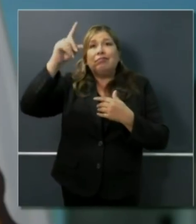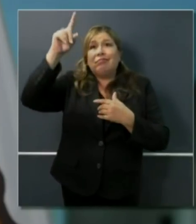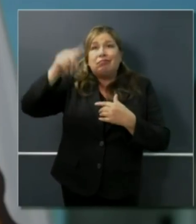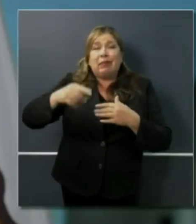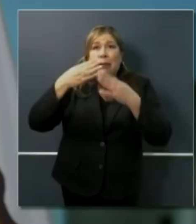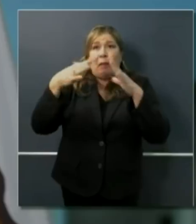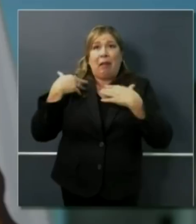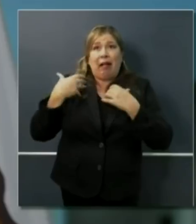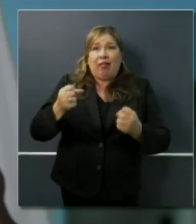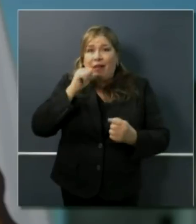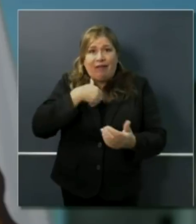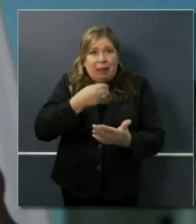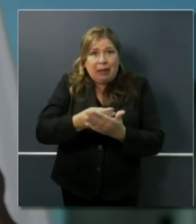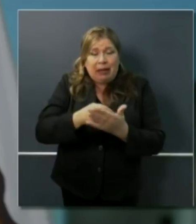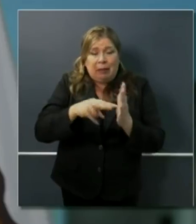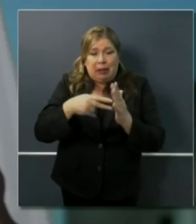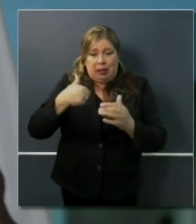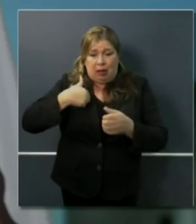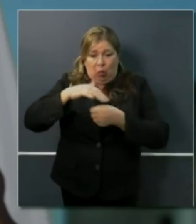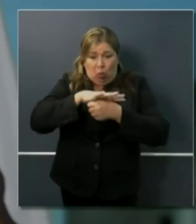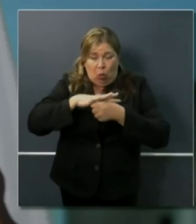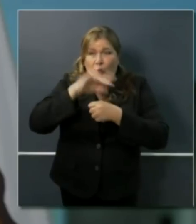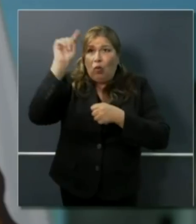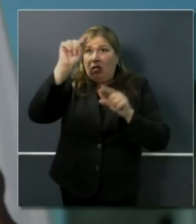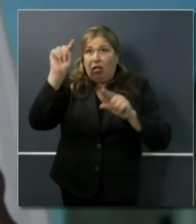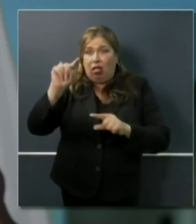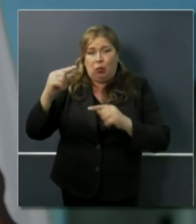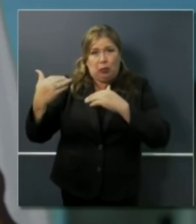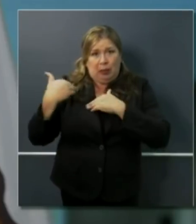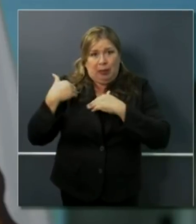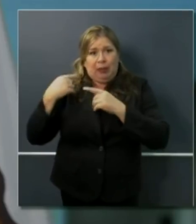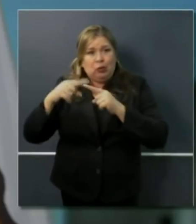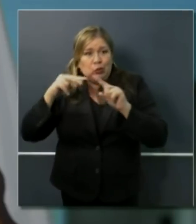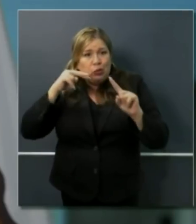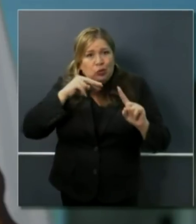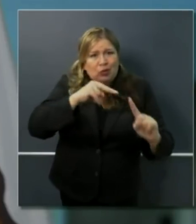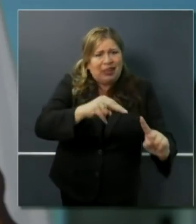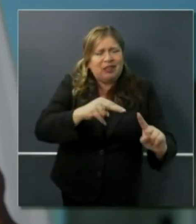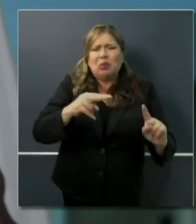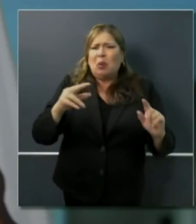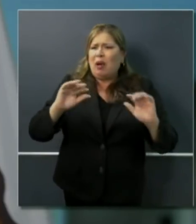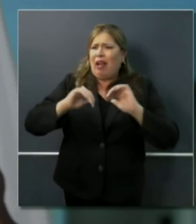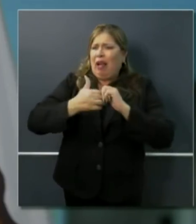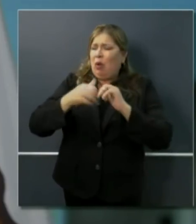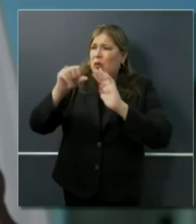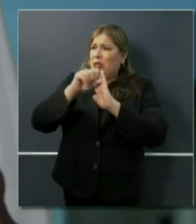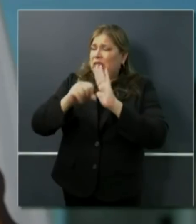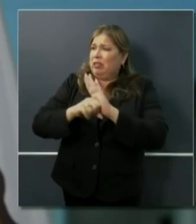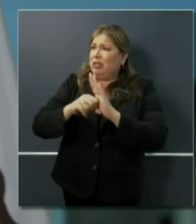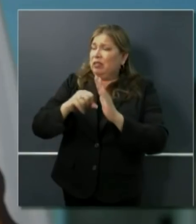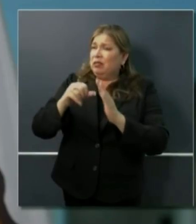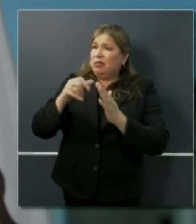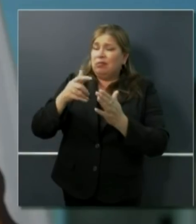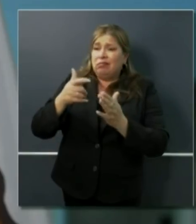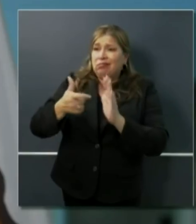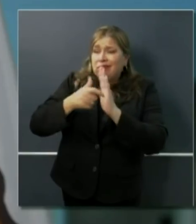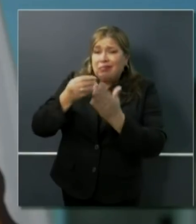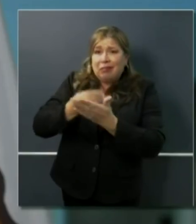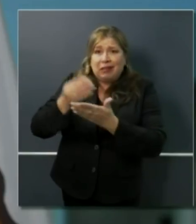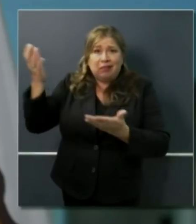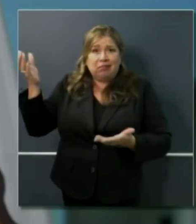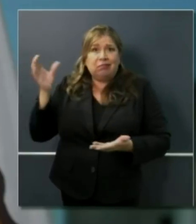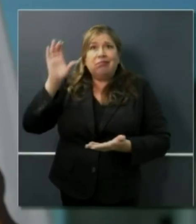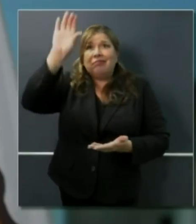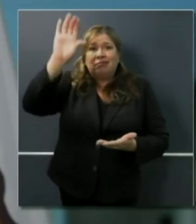officials. Can you talk at all about the commitment you've got to make to substantial money from the states and